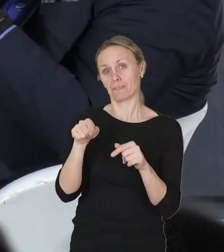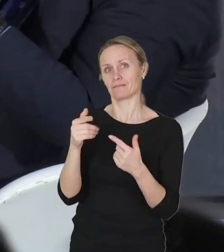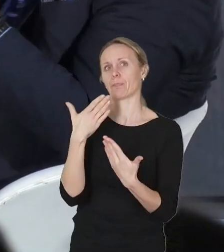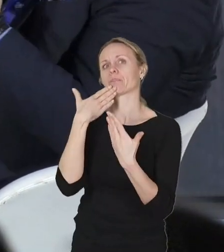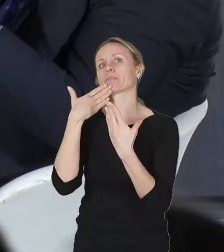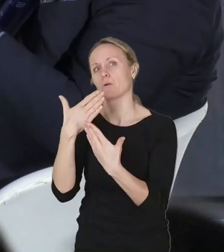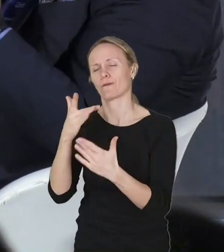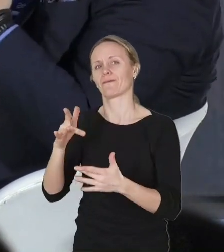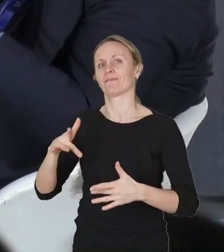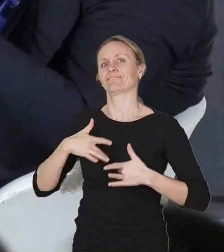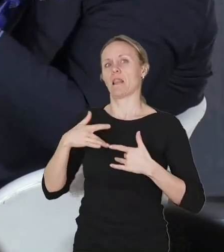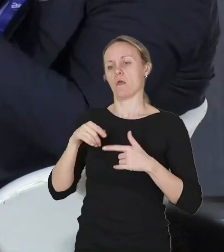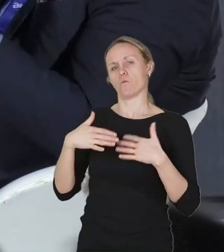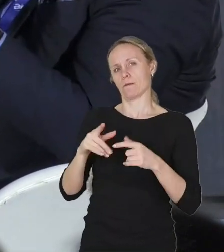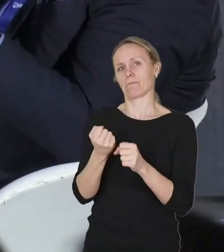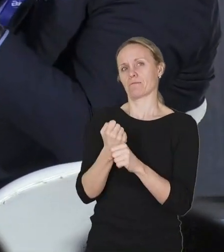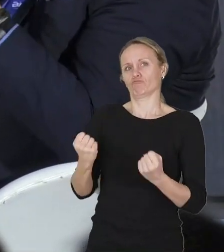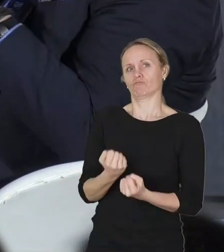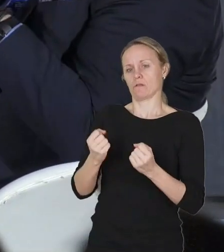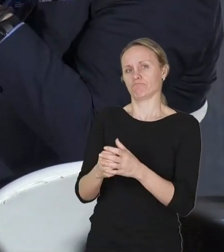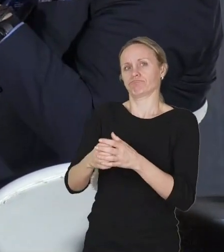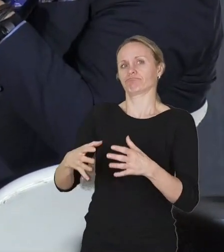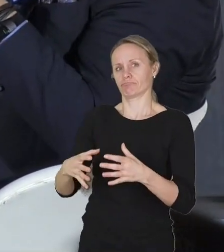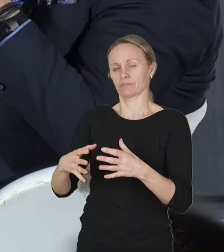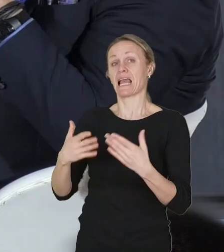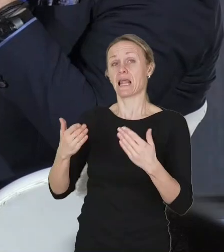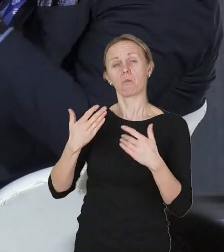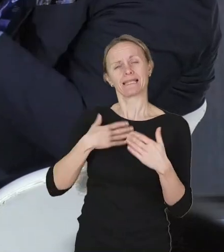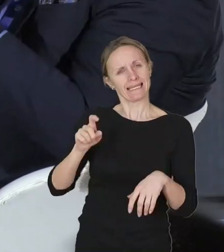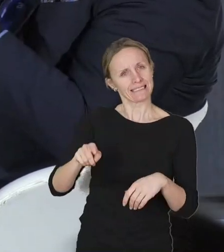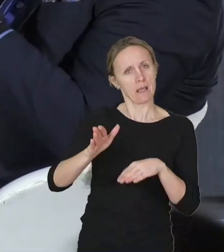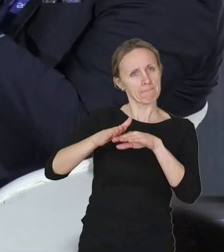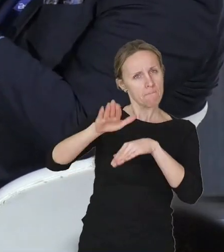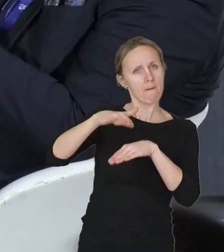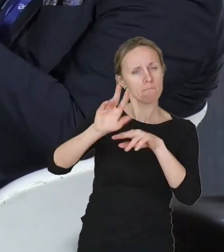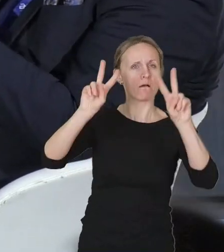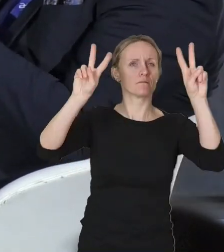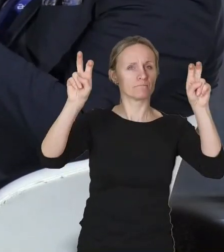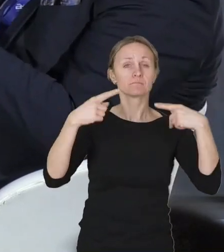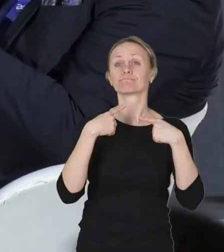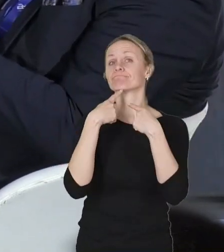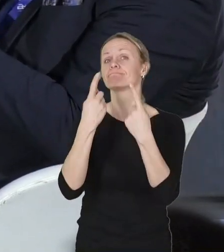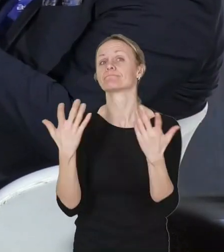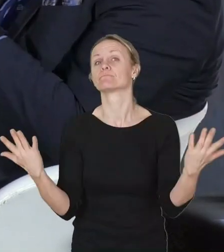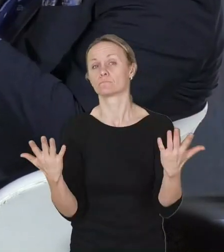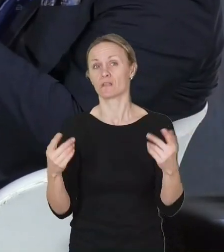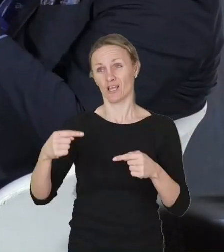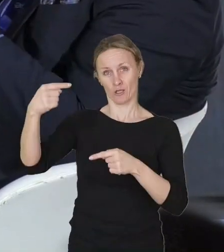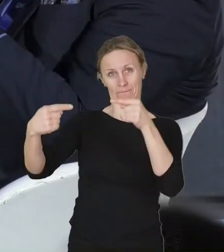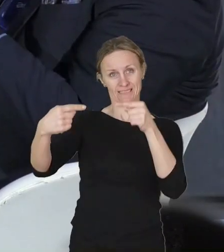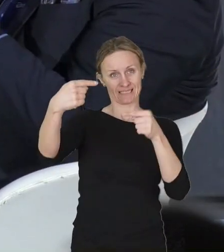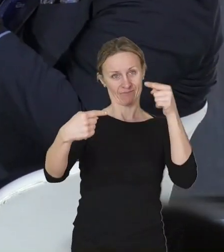someone could ask what the regions which are playing important role in the cohesion